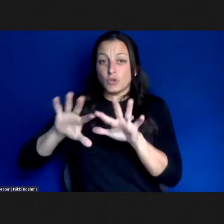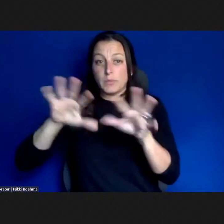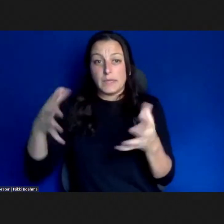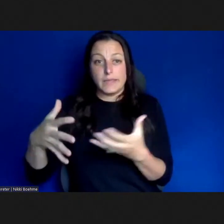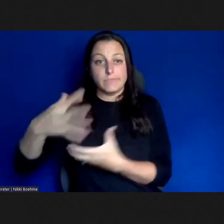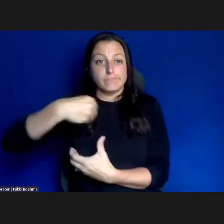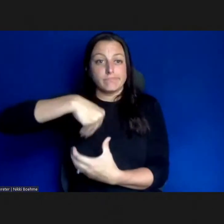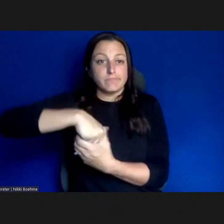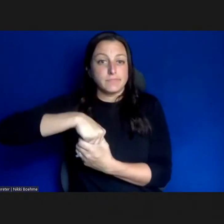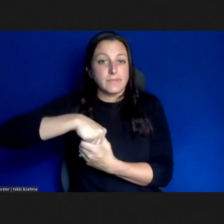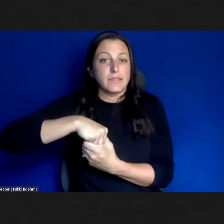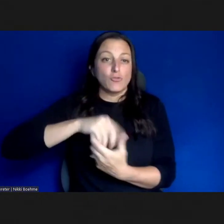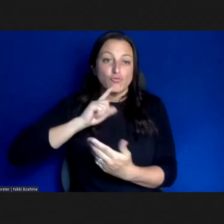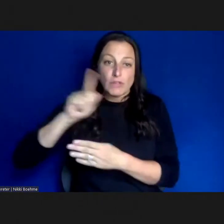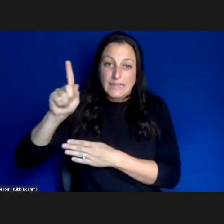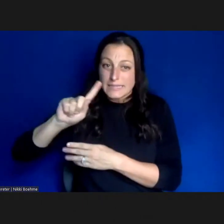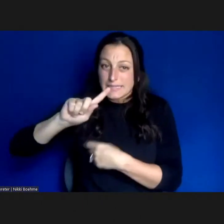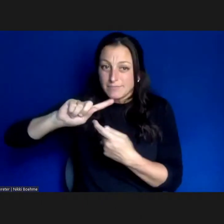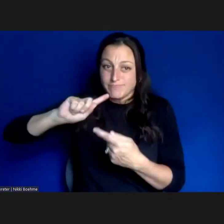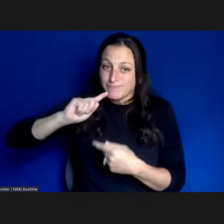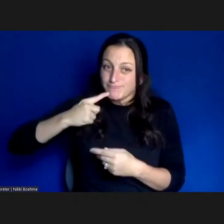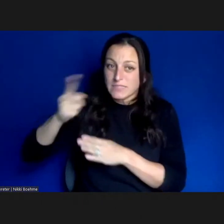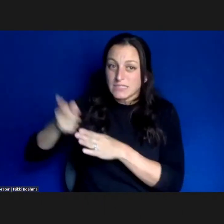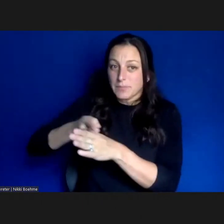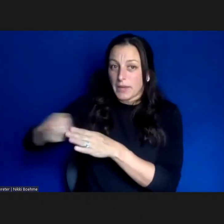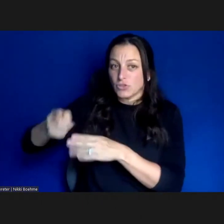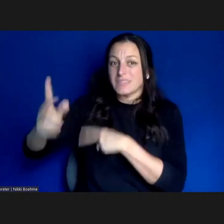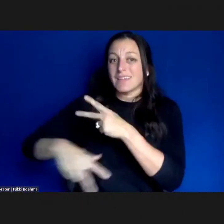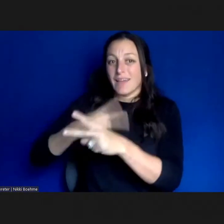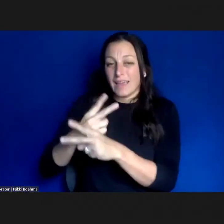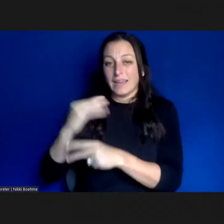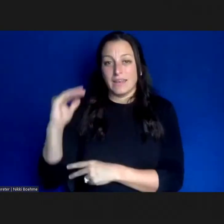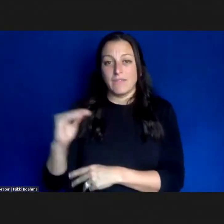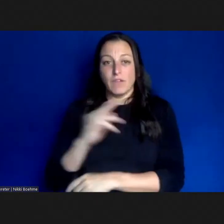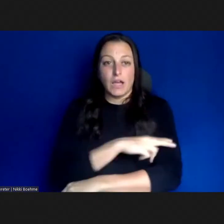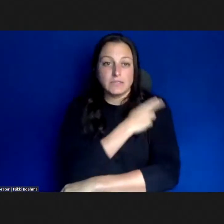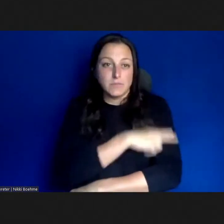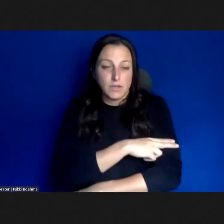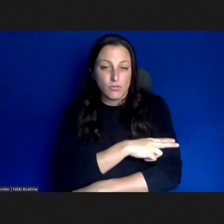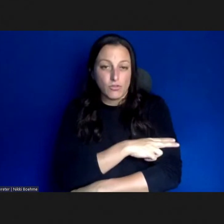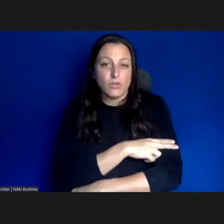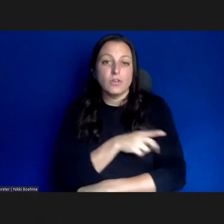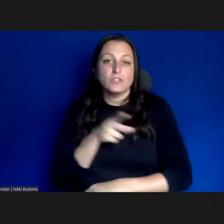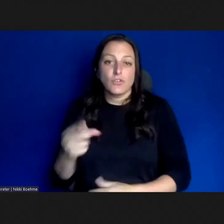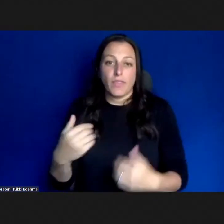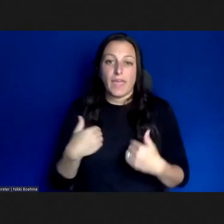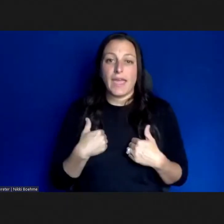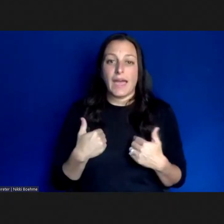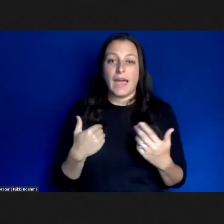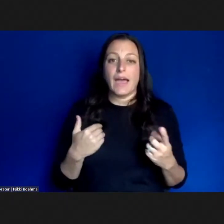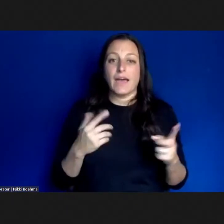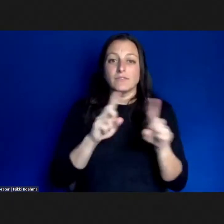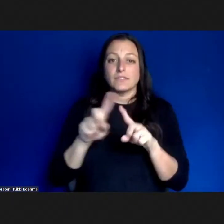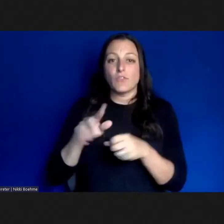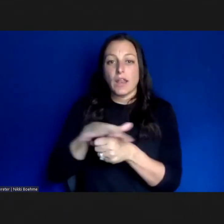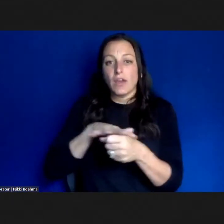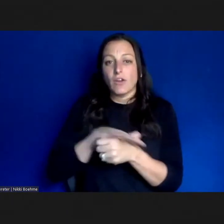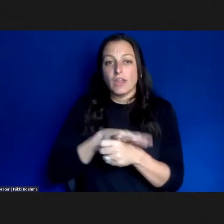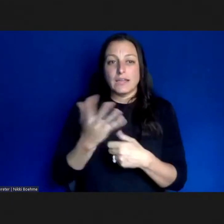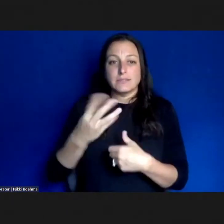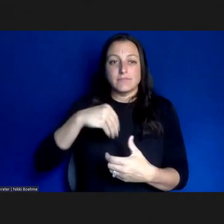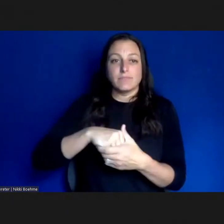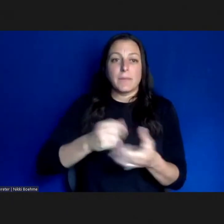into very specialized hospitals, and that they have catchment areas covering multiple